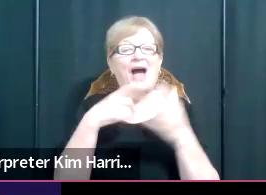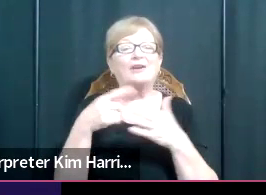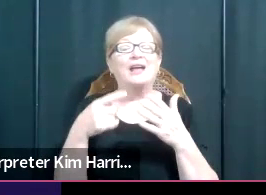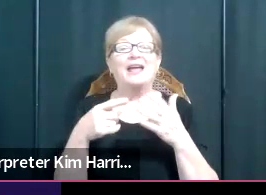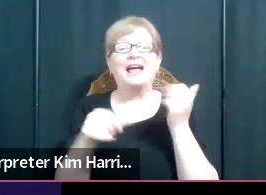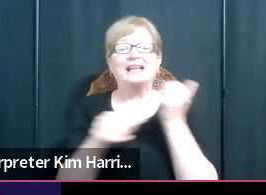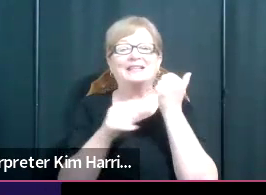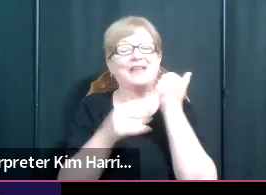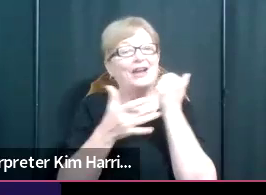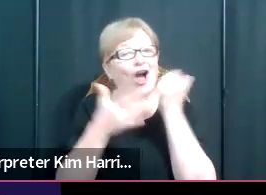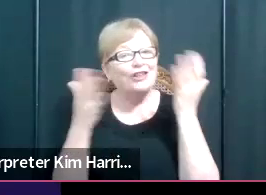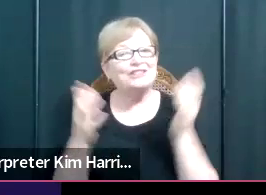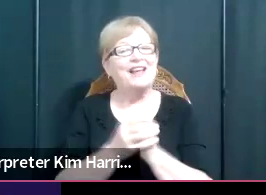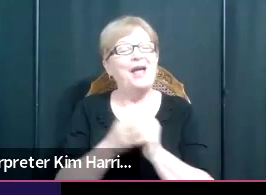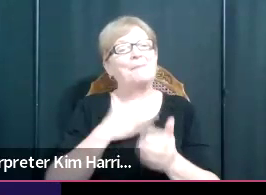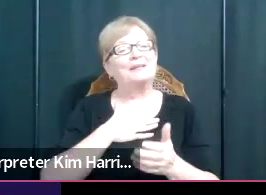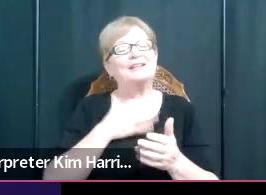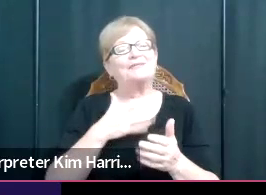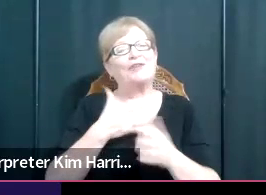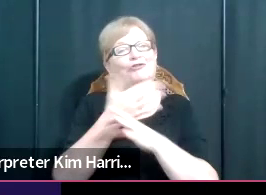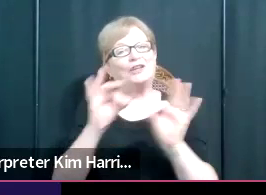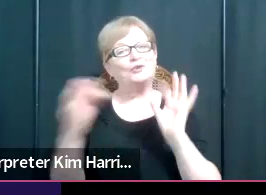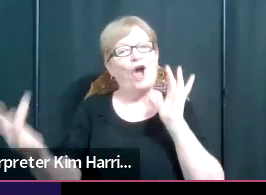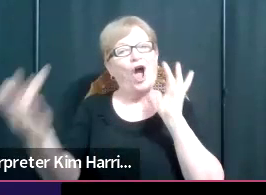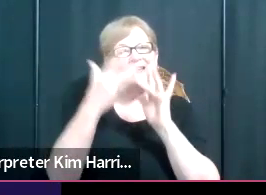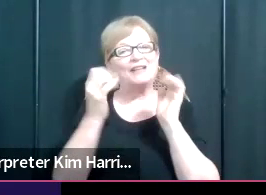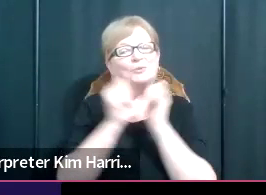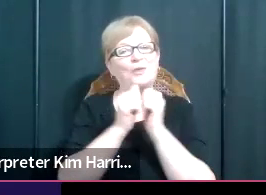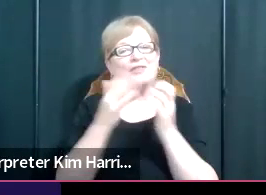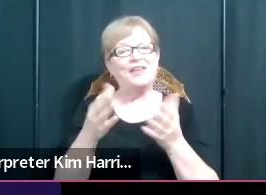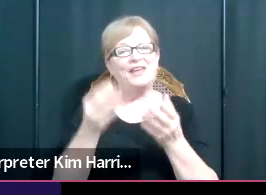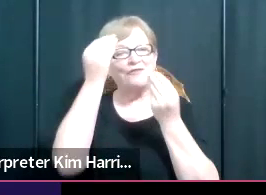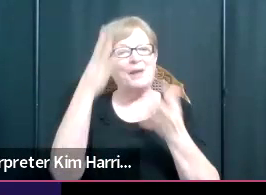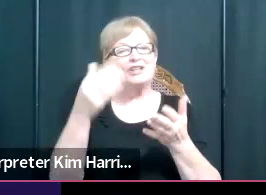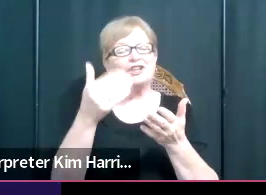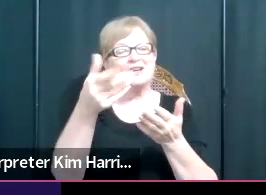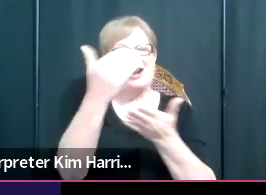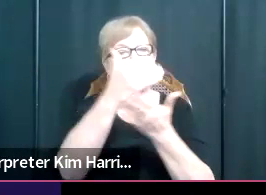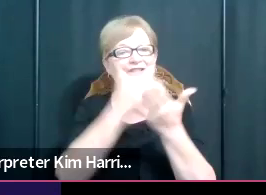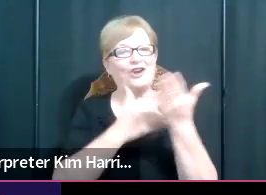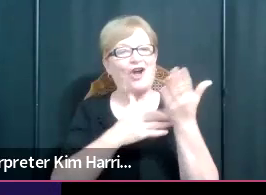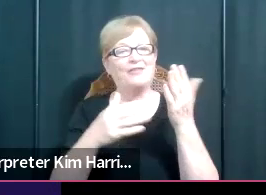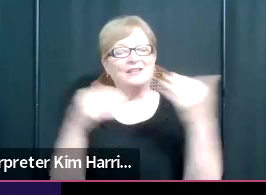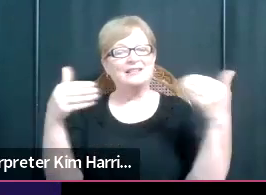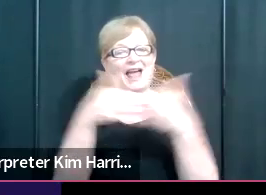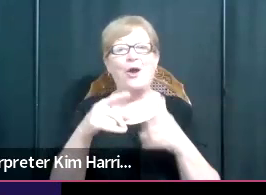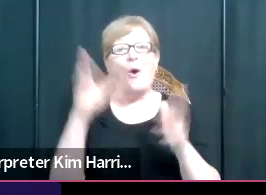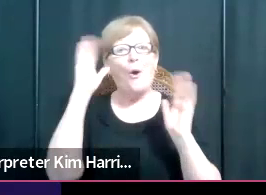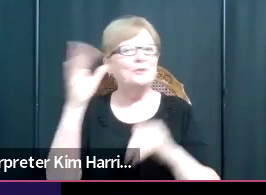technology. Please feel free to contact us at the information listed on the slide, and we hope to hear from you all soon.